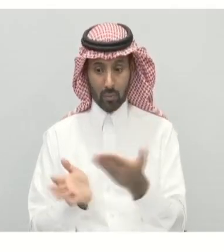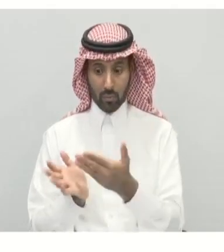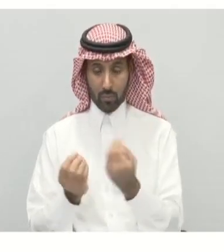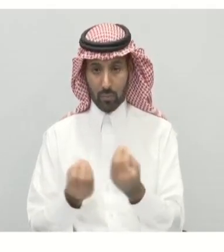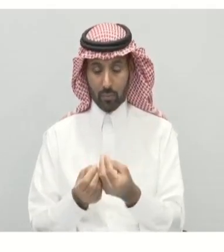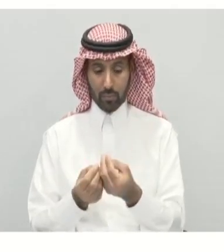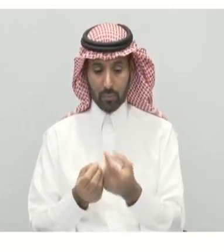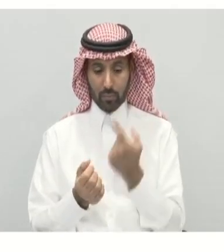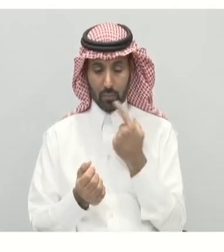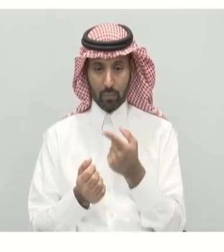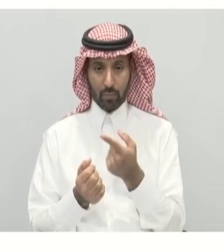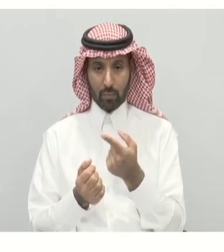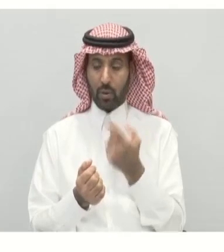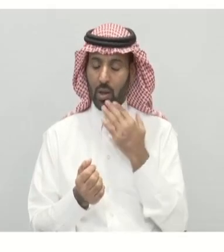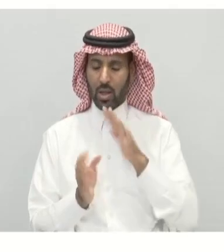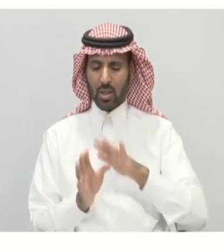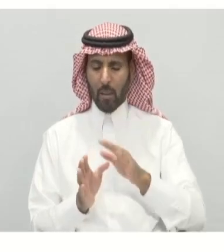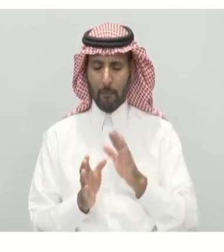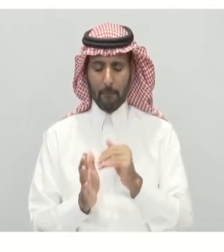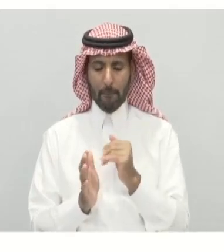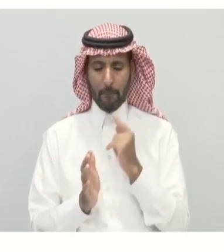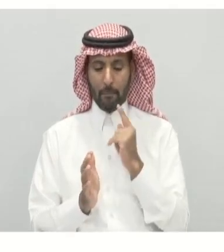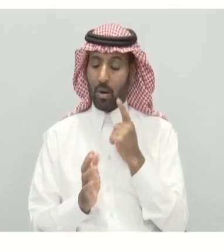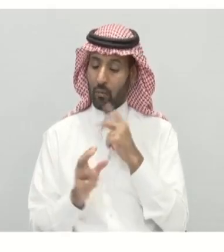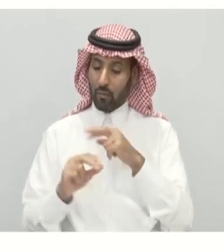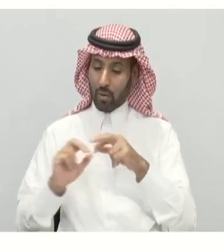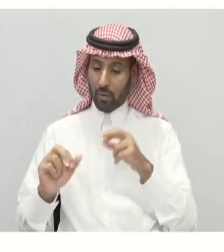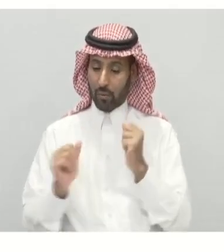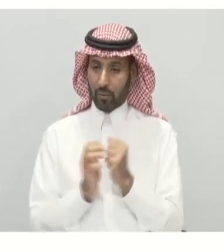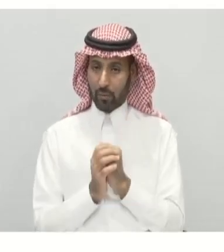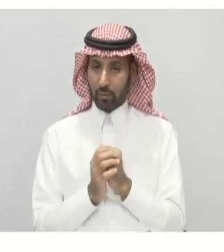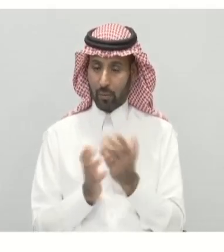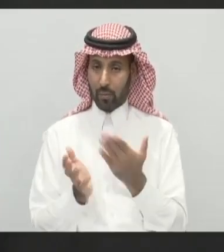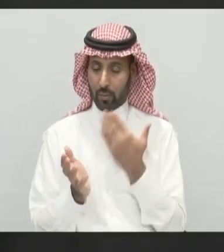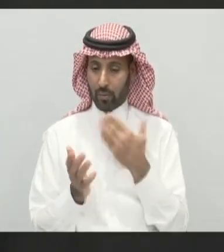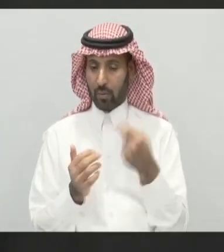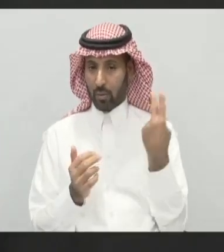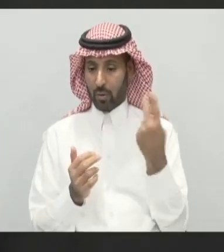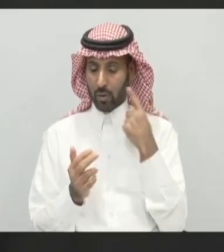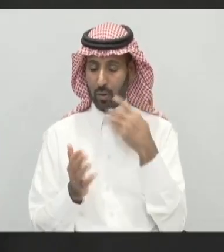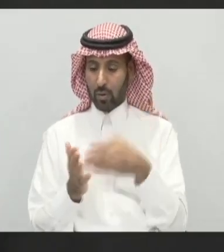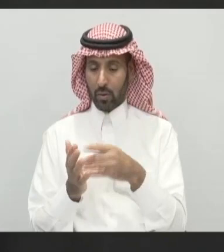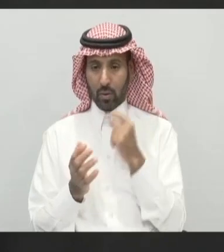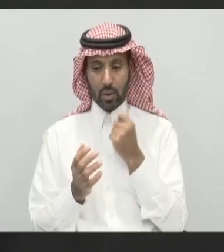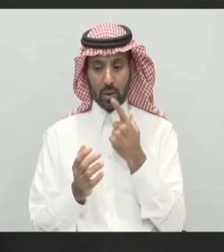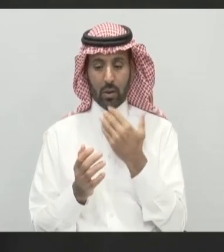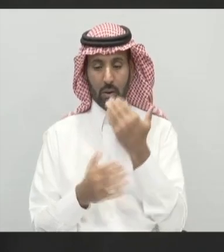over. Also give up and find out. The second part is stressed to change, so you can